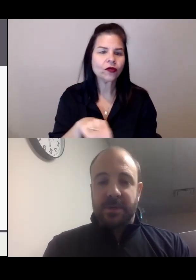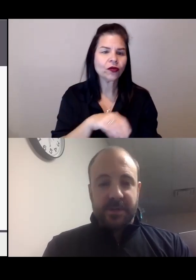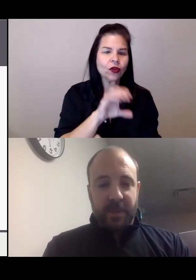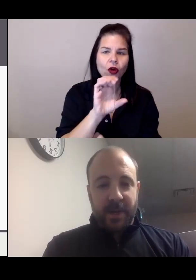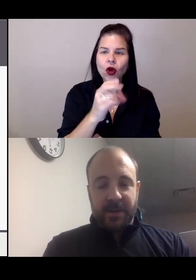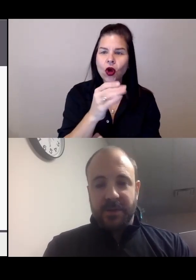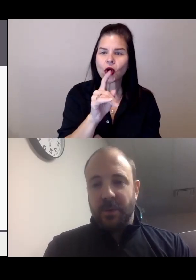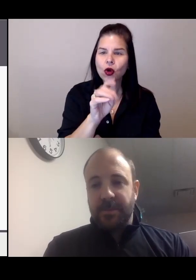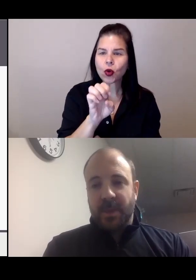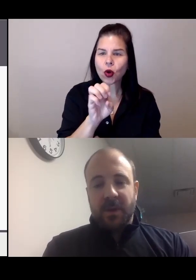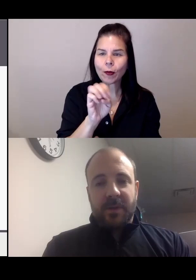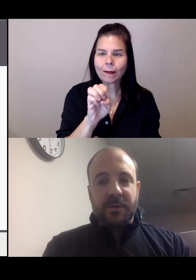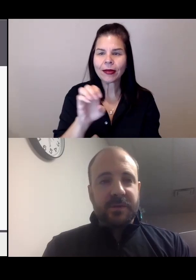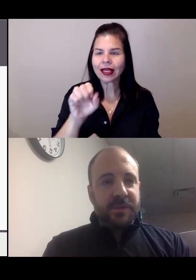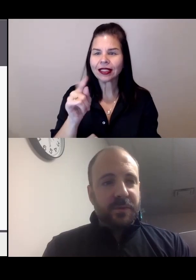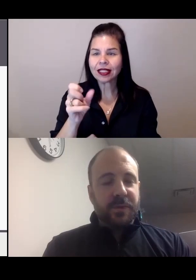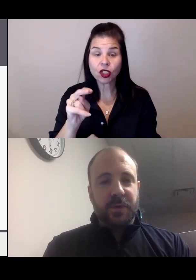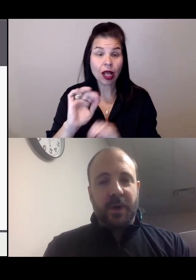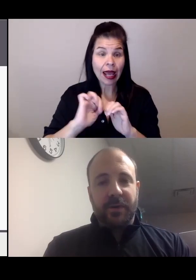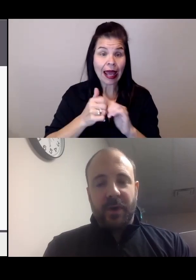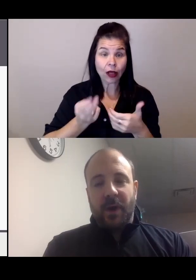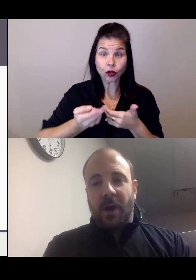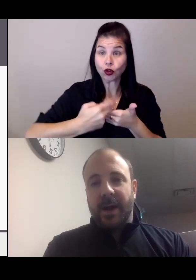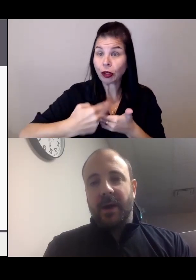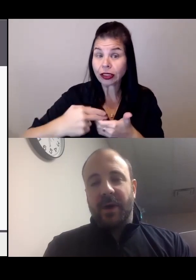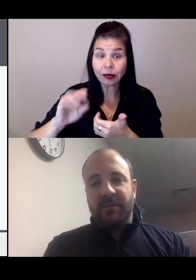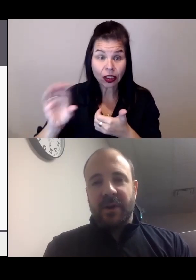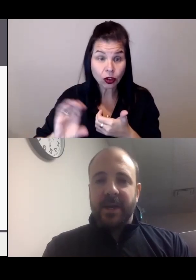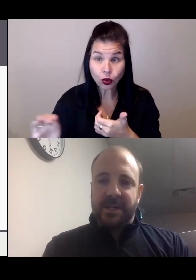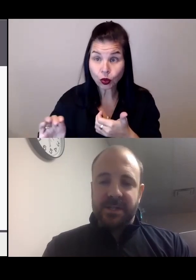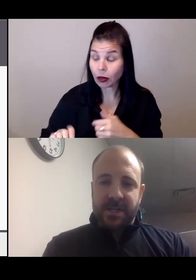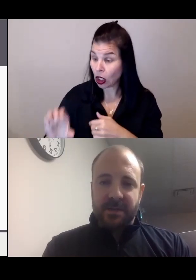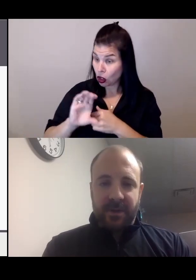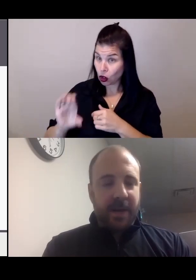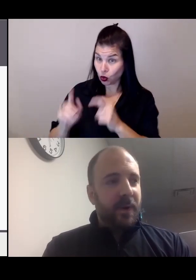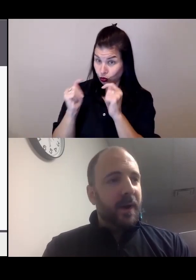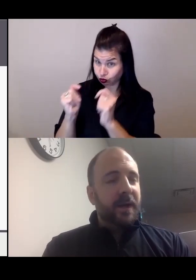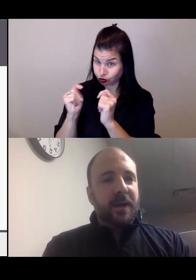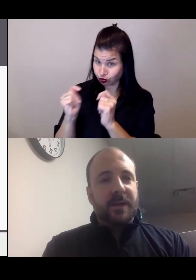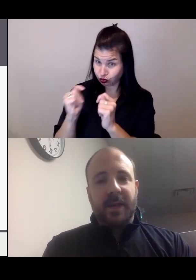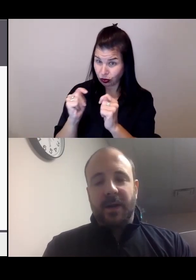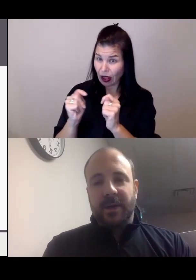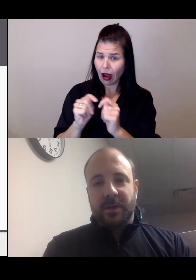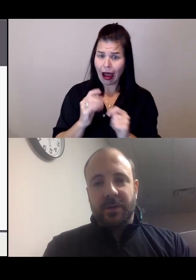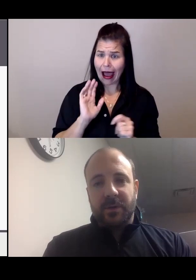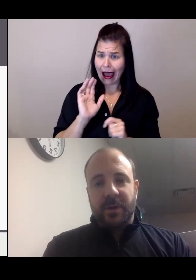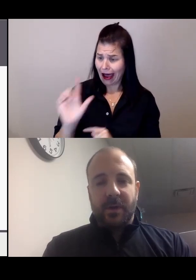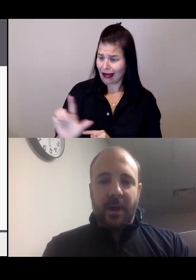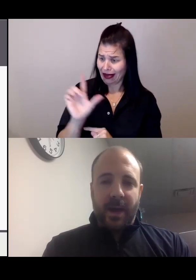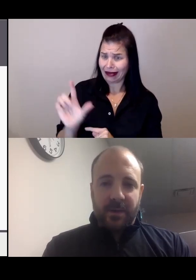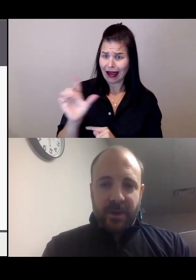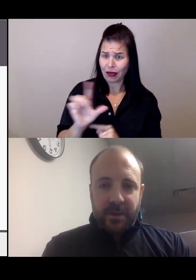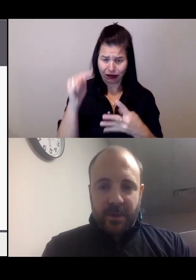how to participate on Zoom, the use of Zoom tutorials, are now a very extensive library that not only